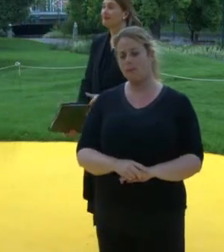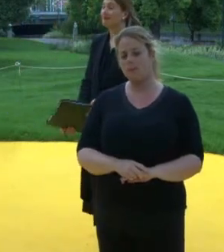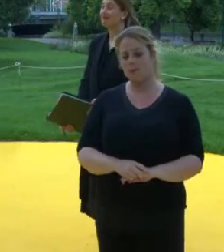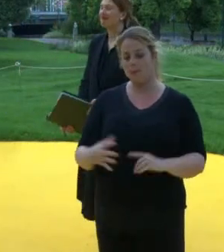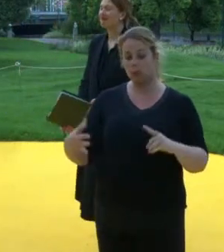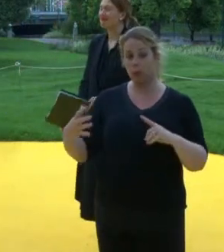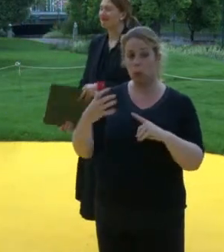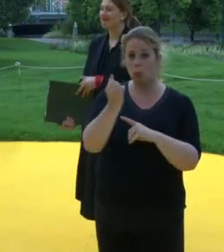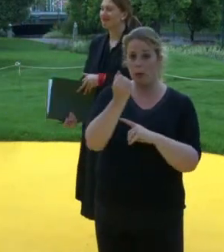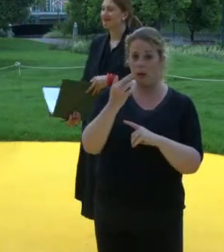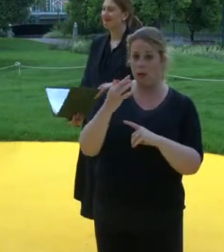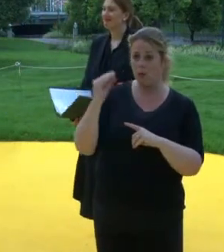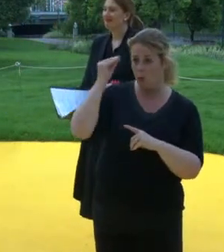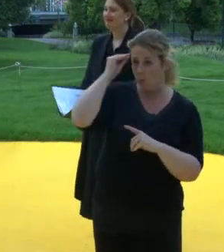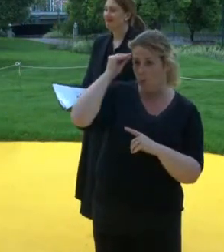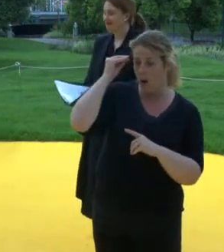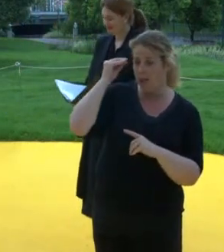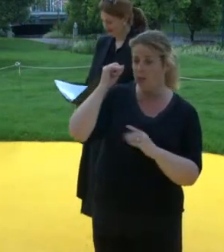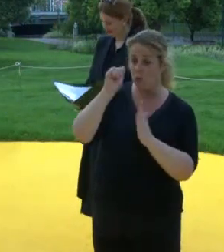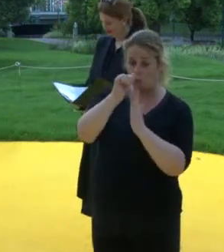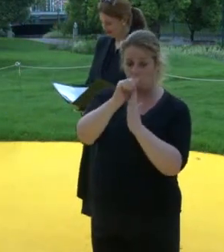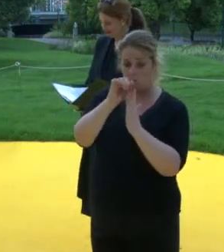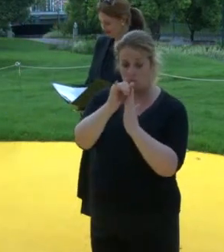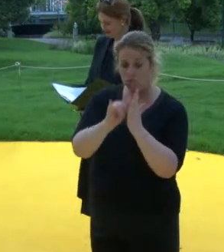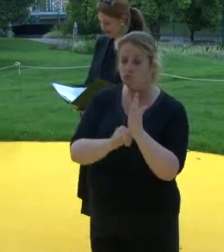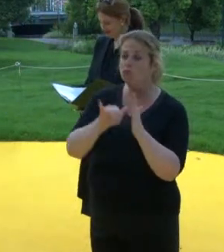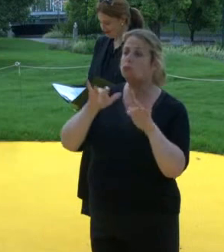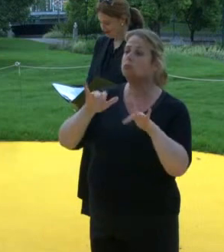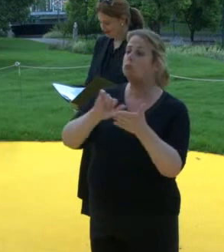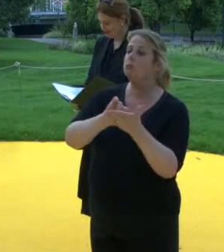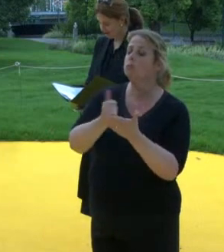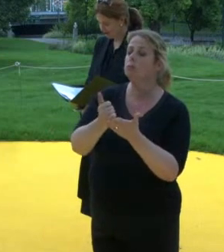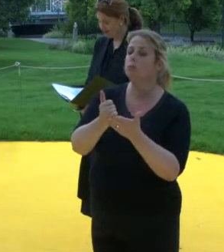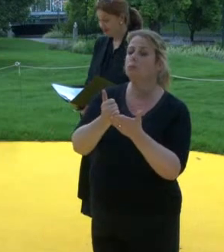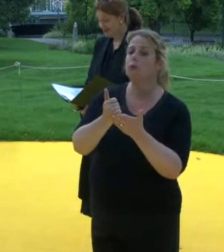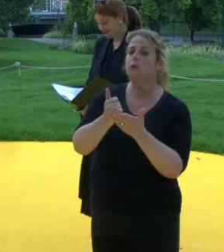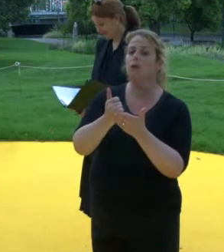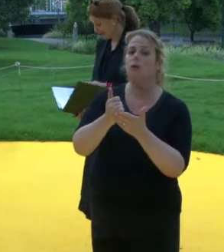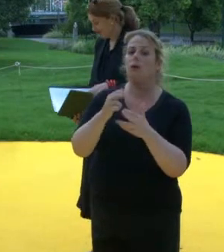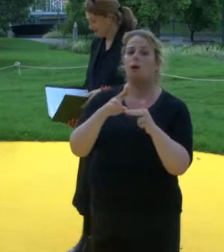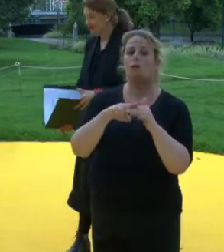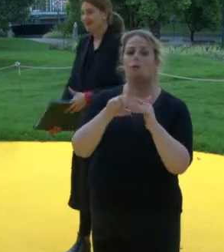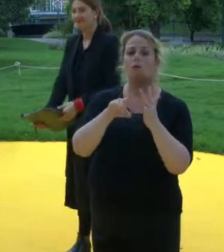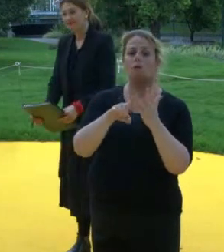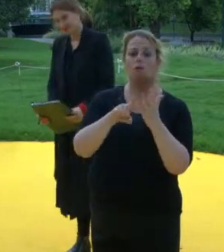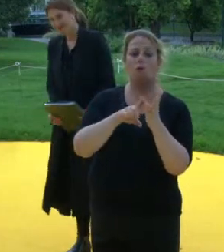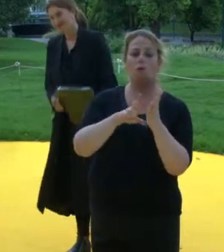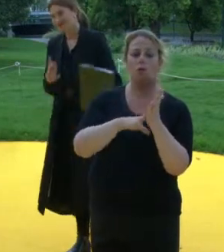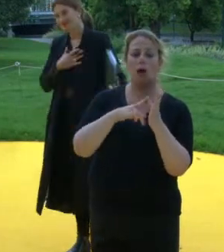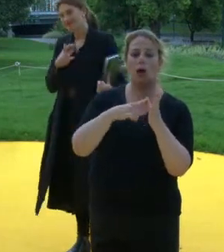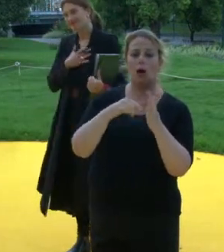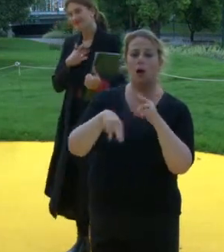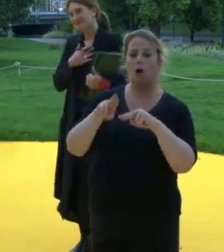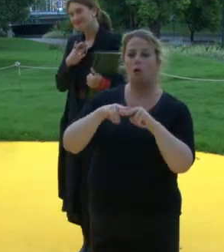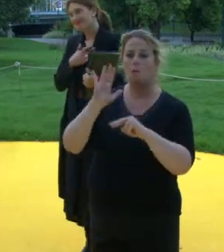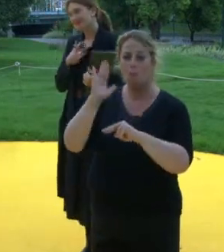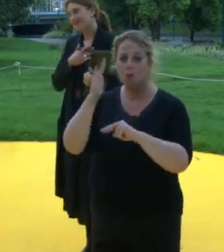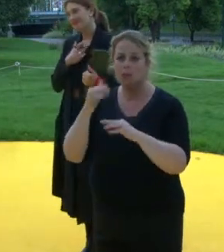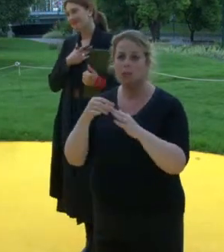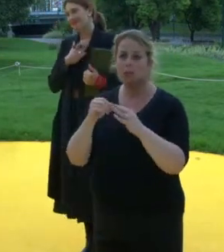The winner of the prize for an unpublished manuscript is Fauna of Mirrors by Keish Zhao.